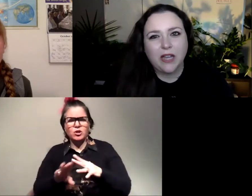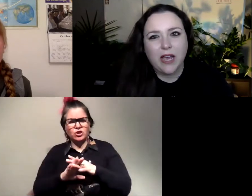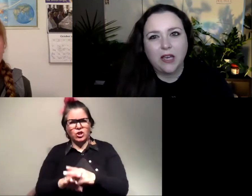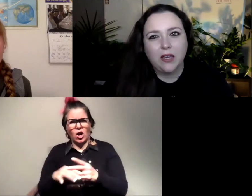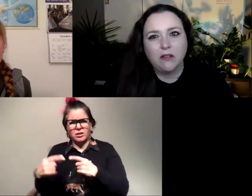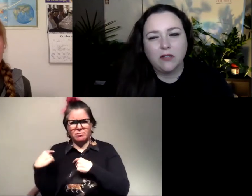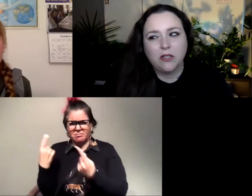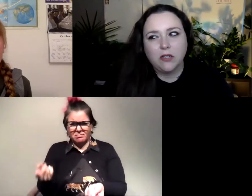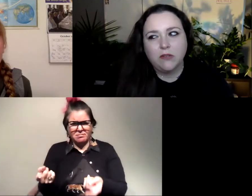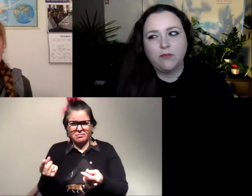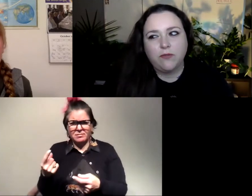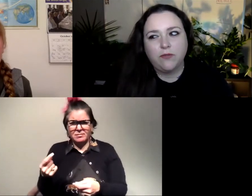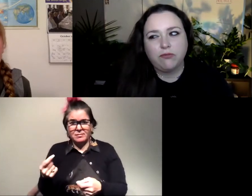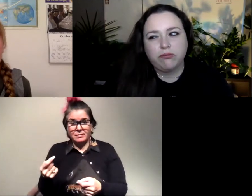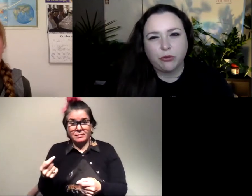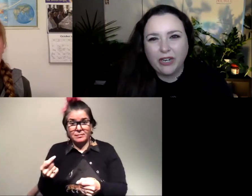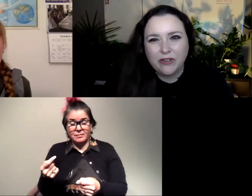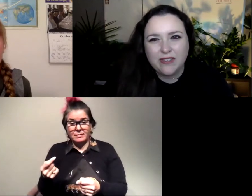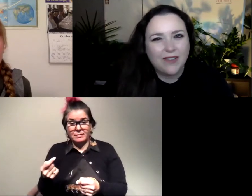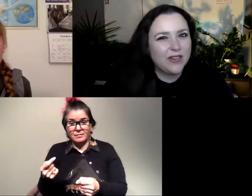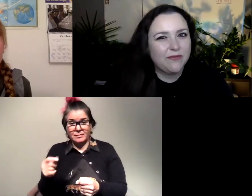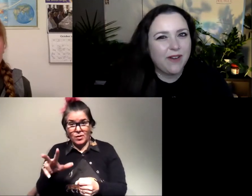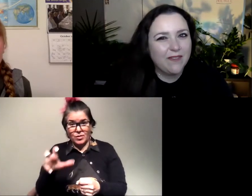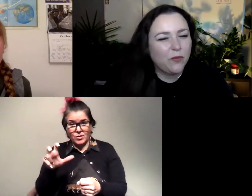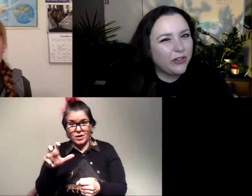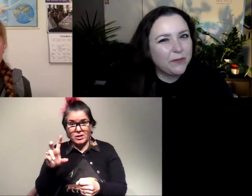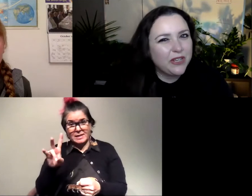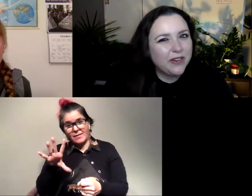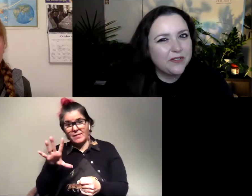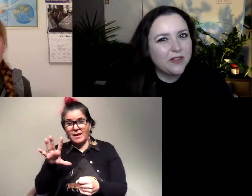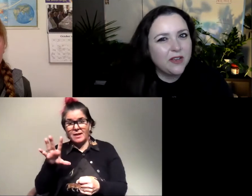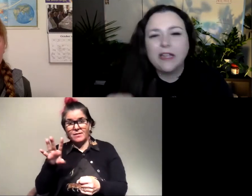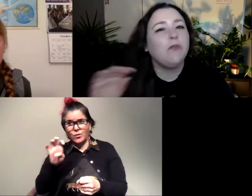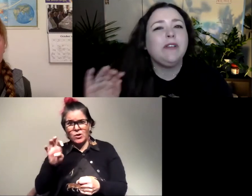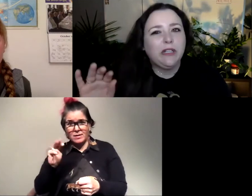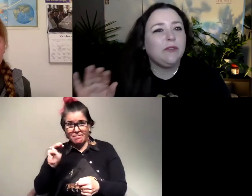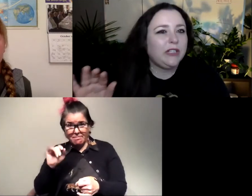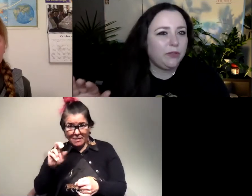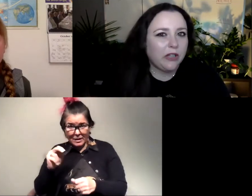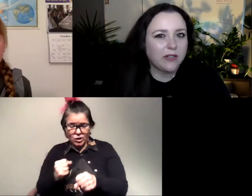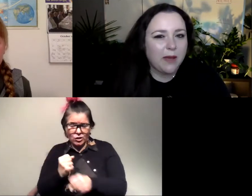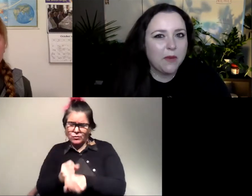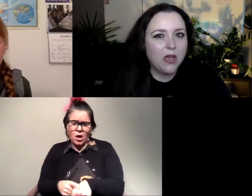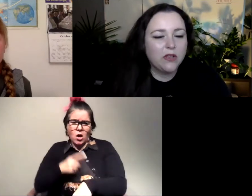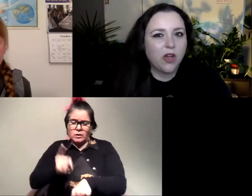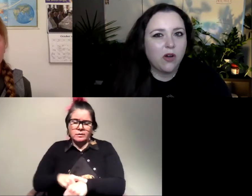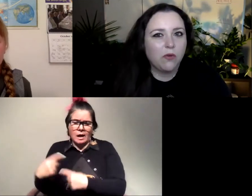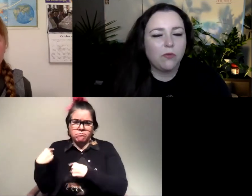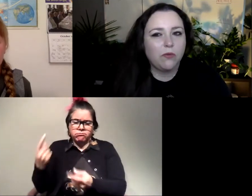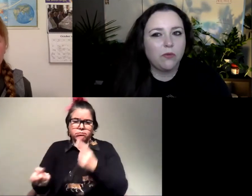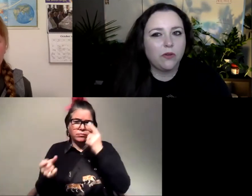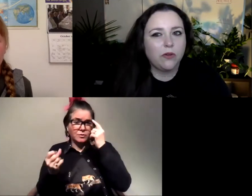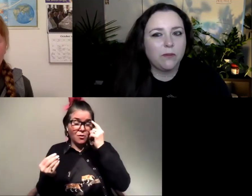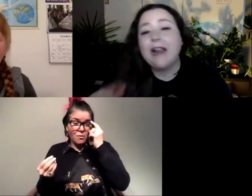something like 375, 400 million years. like a really, really, really, really long time.